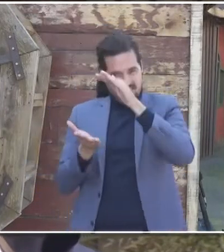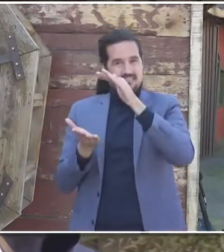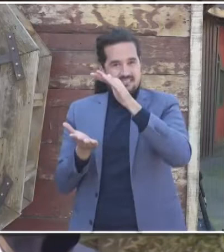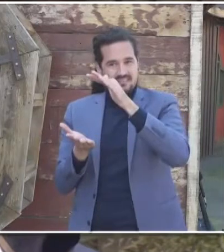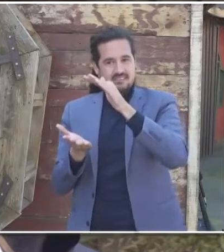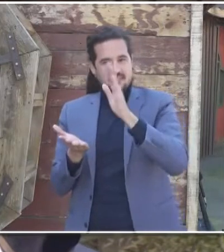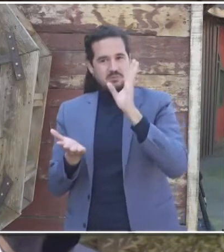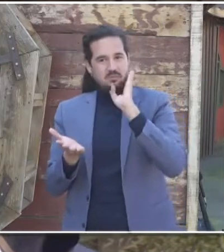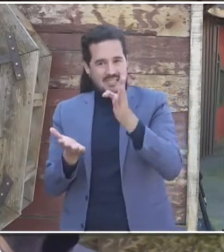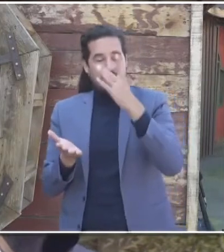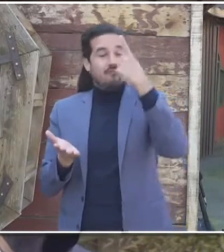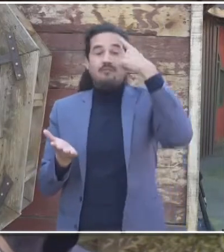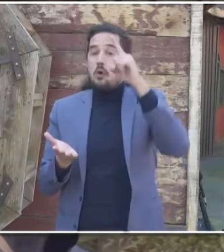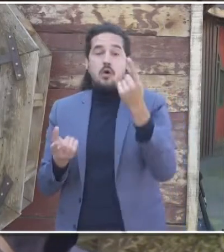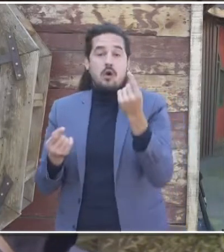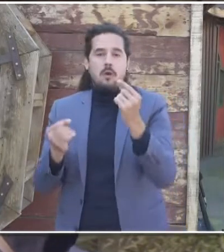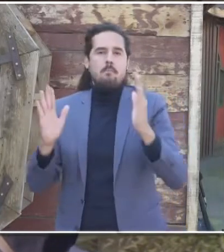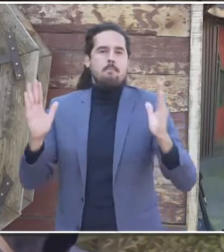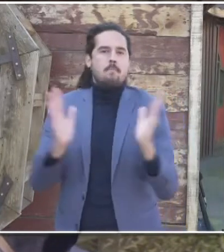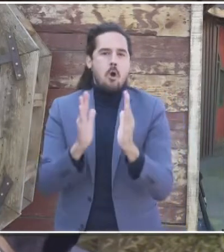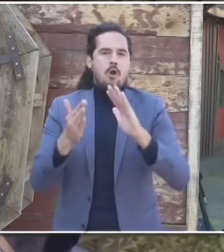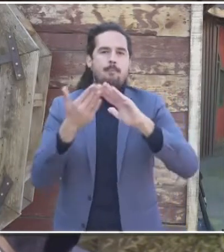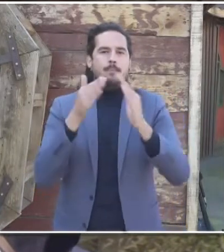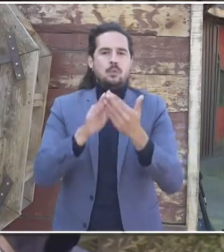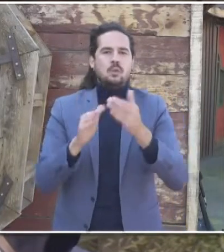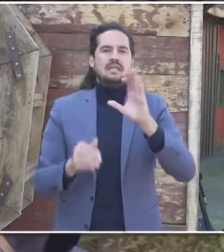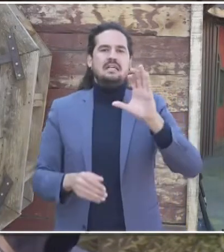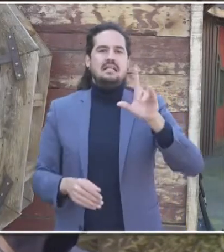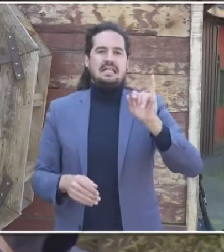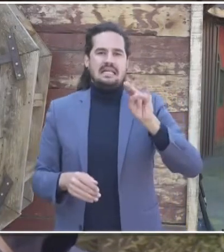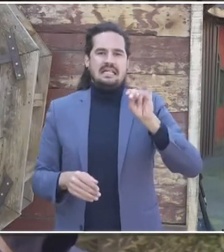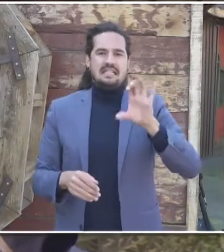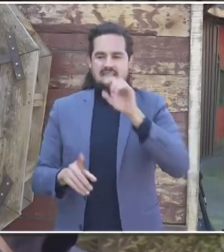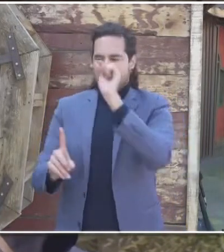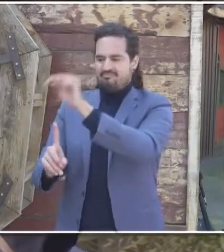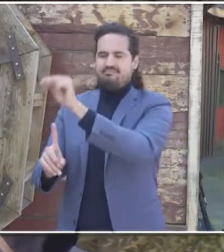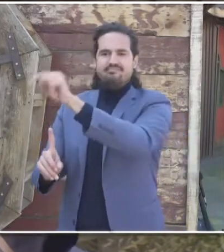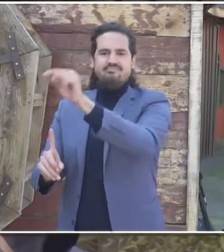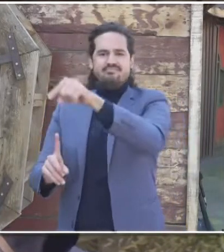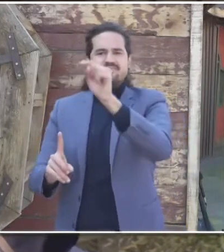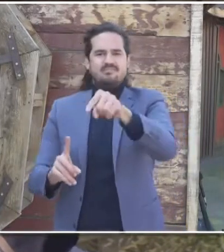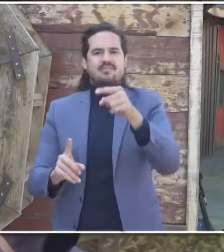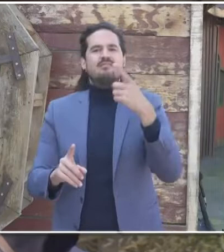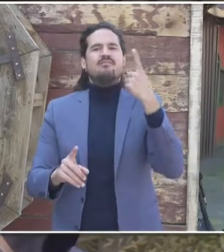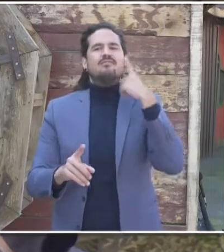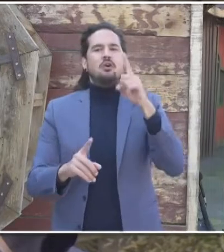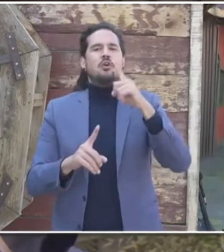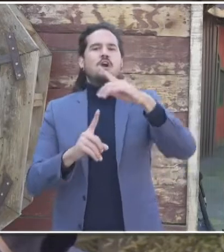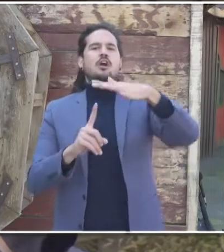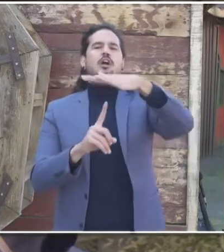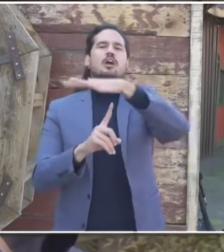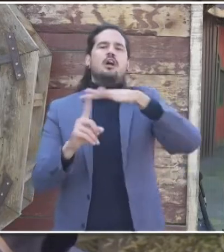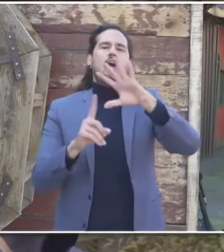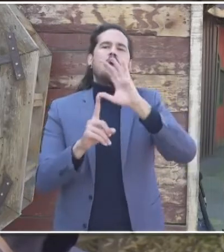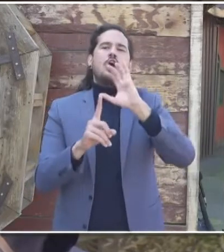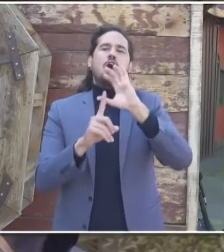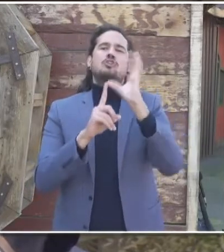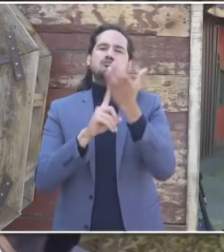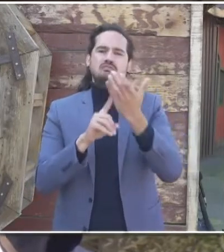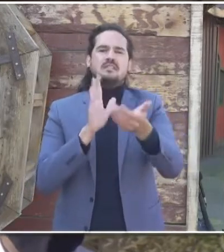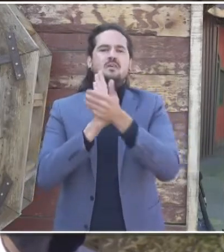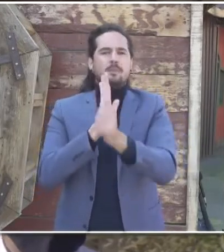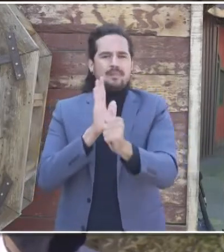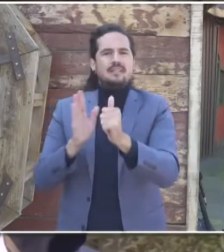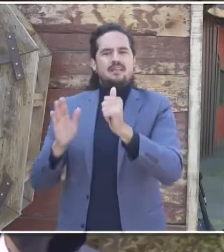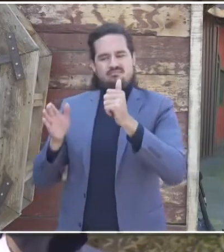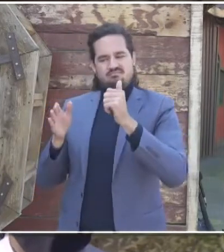distribution in a culturally competent way to those most in need. They're starting around 500,000 next week, and they'll